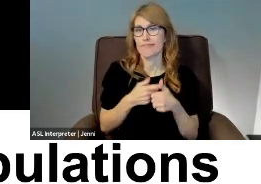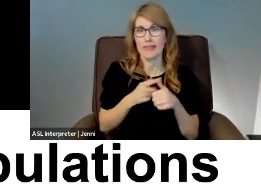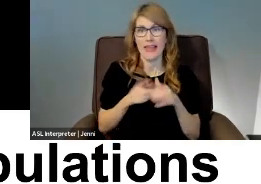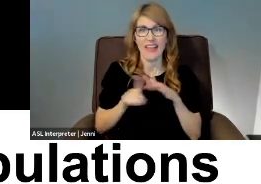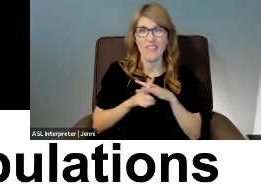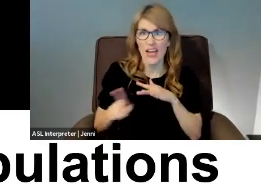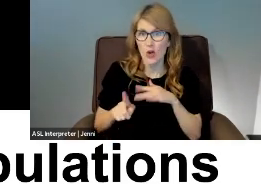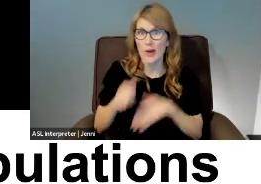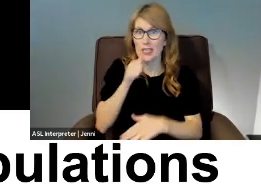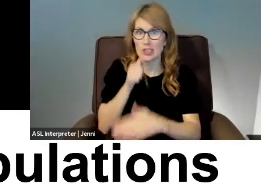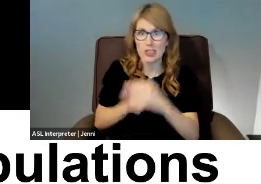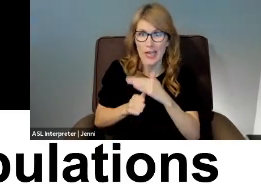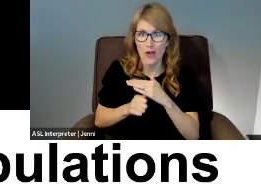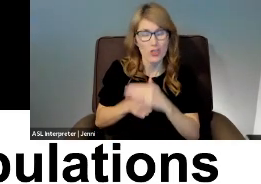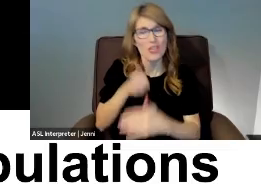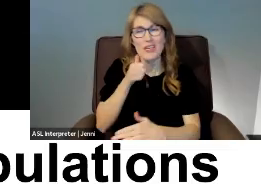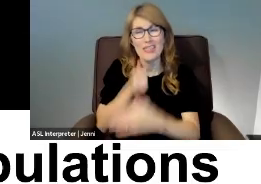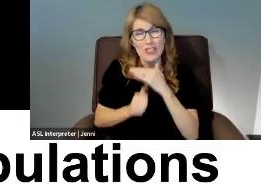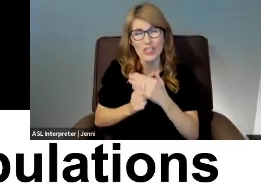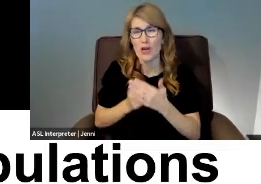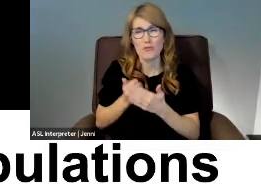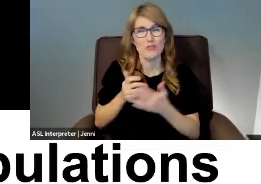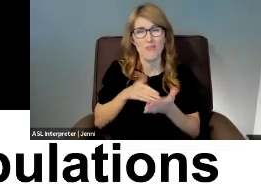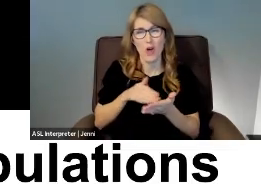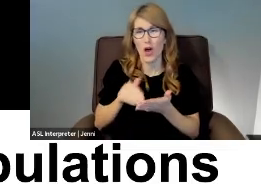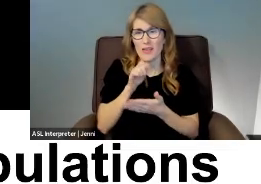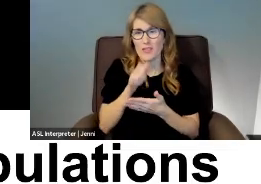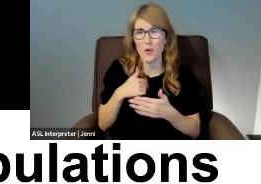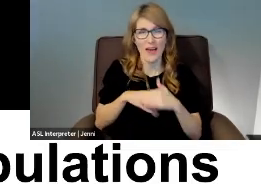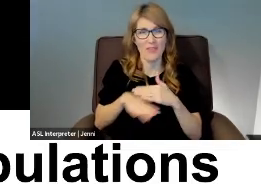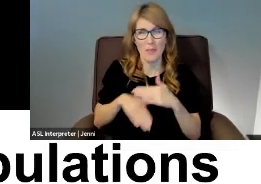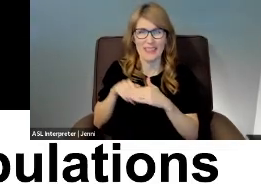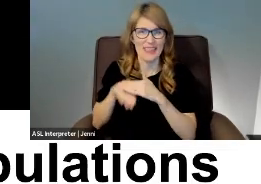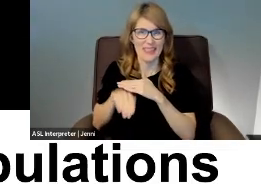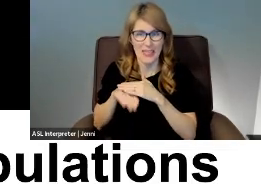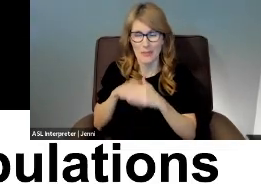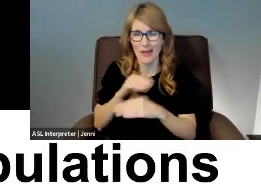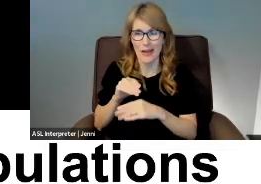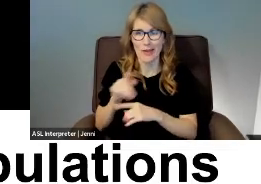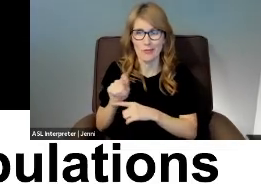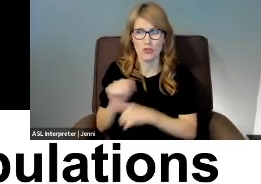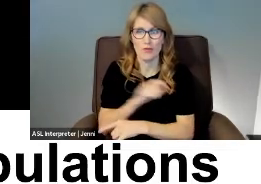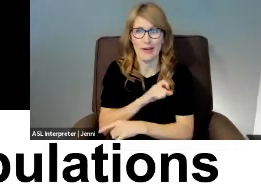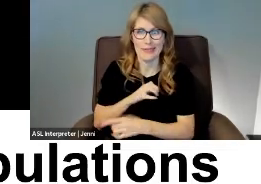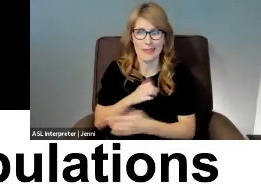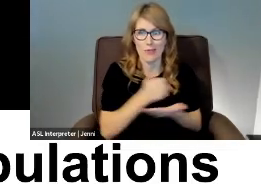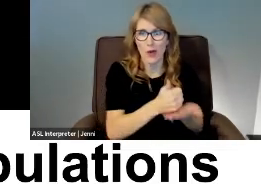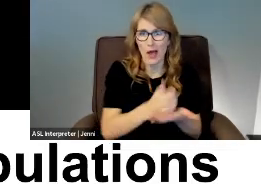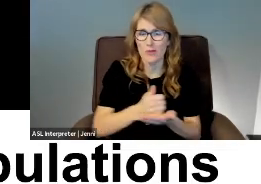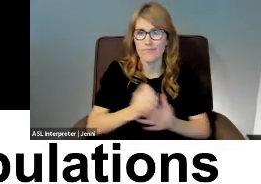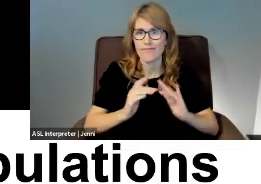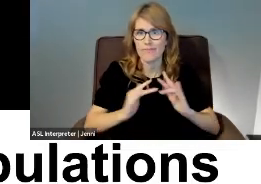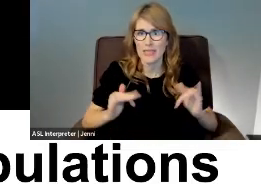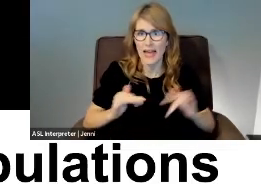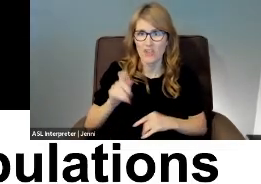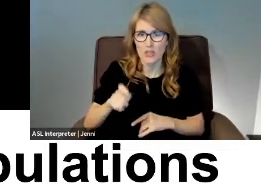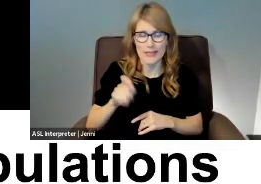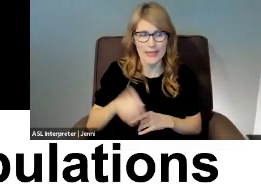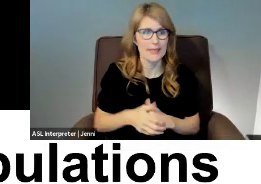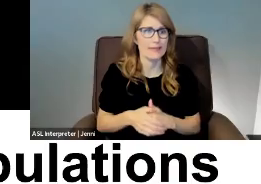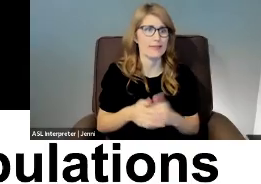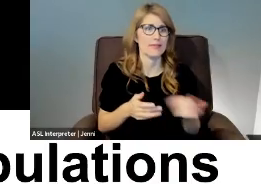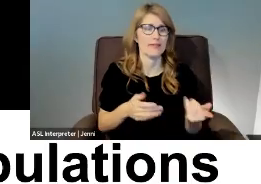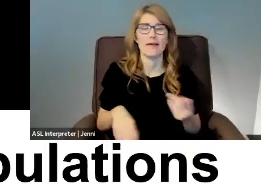shelters often lack basic accessibility and staff trained to assist diverse needs. Arranging